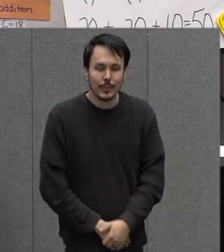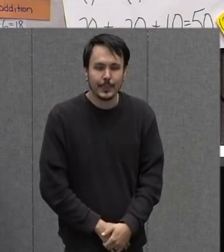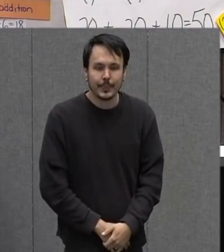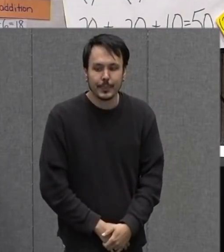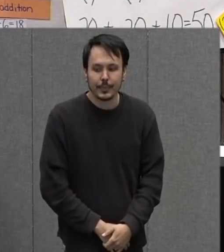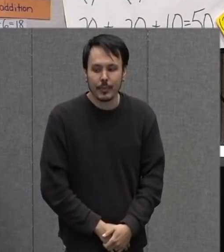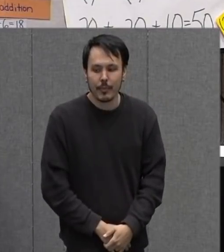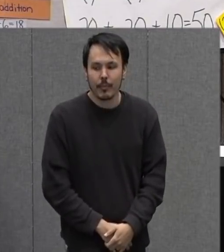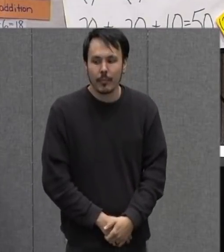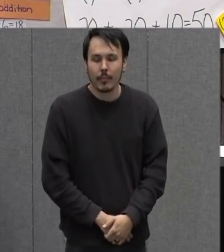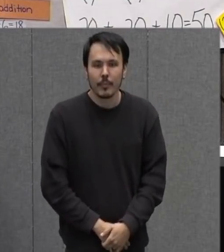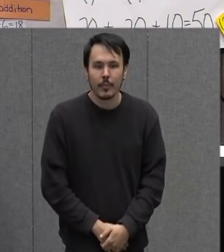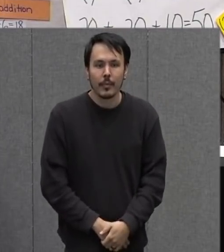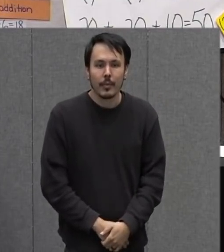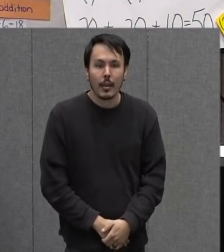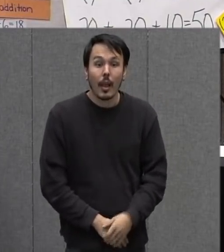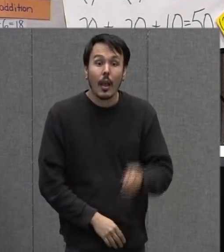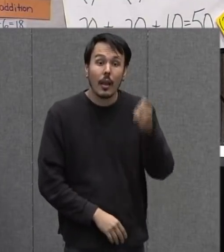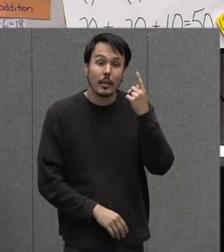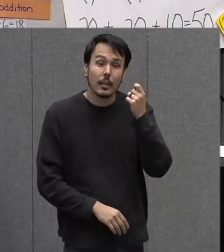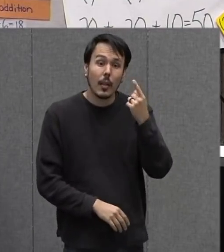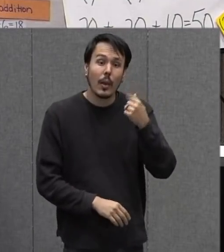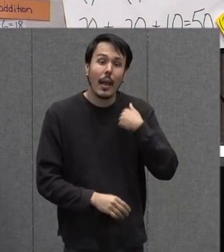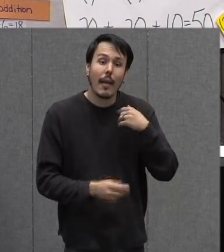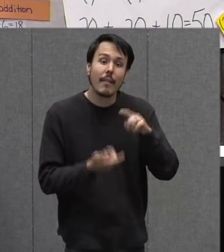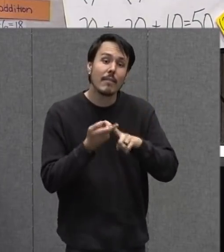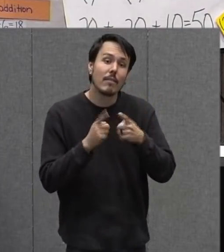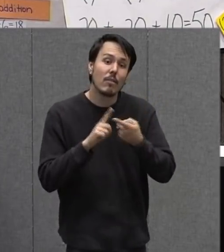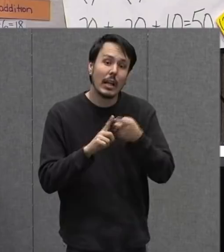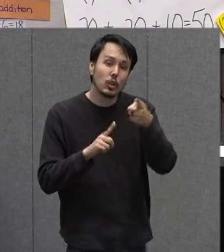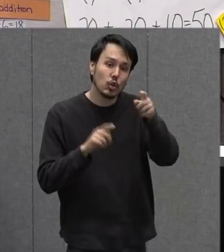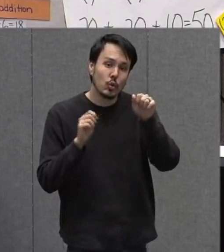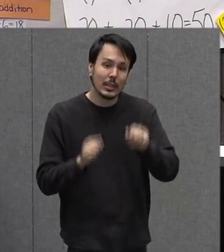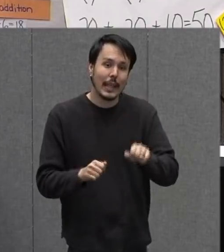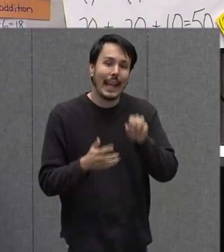So with this, we had friends you can count on.